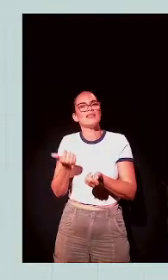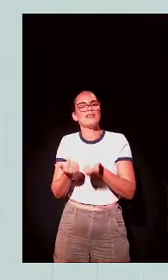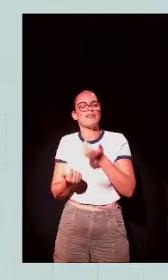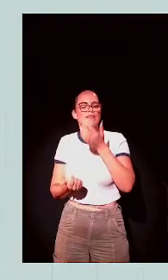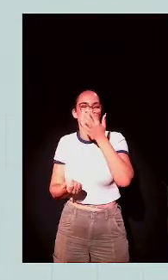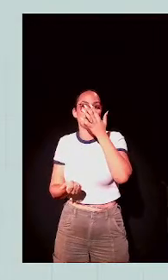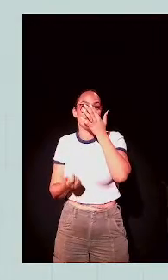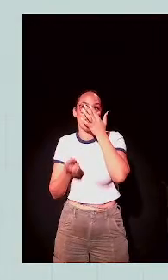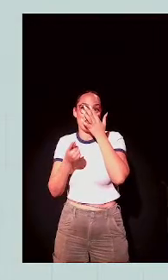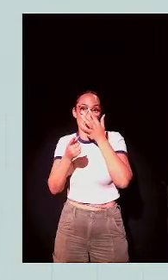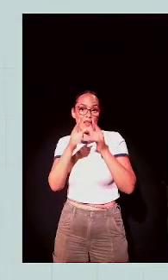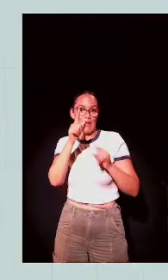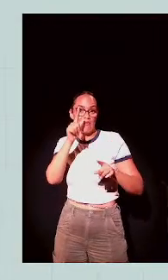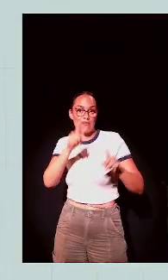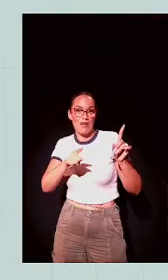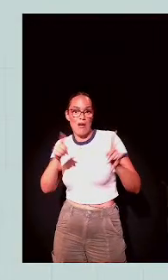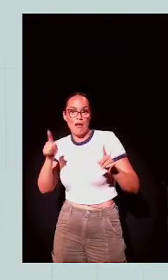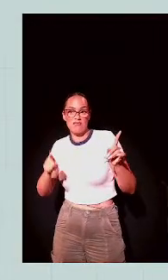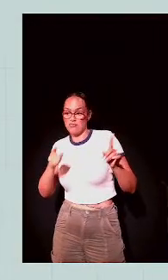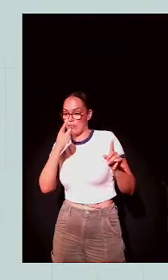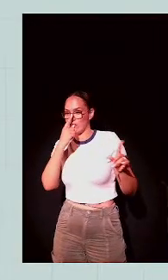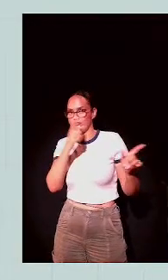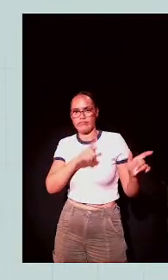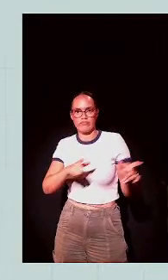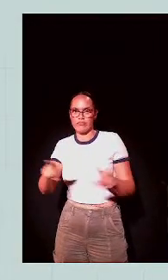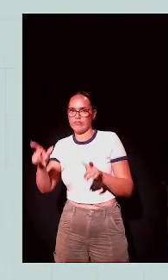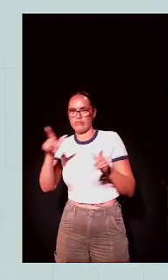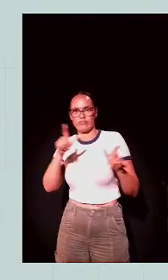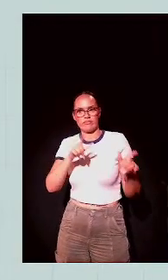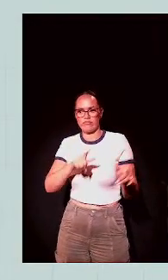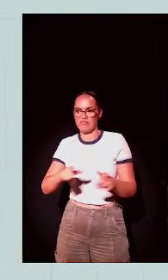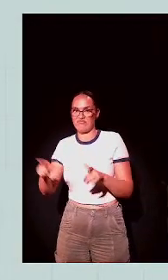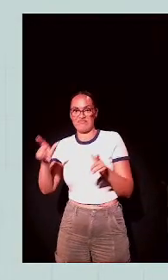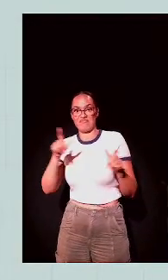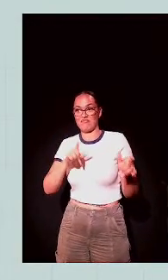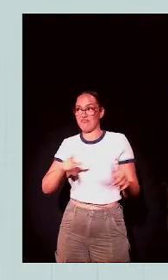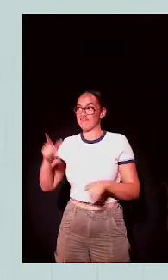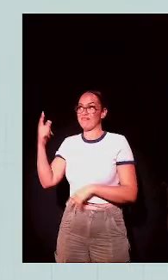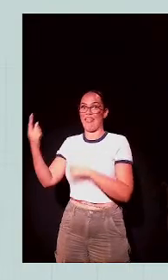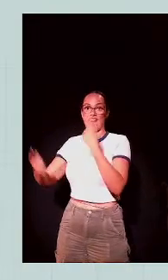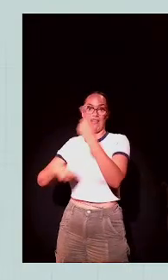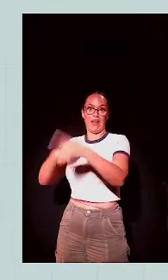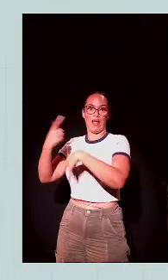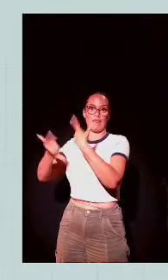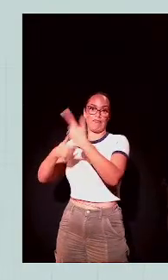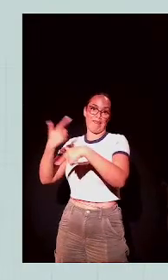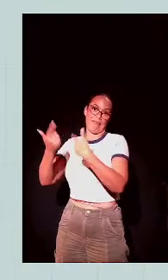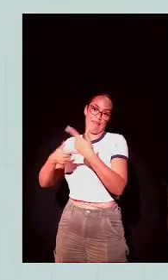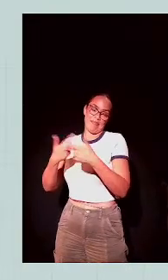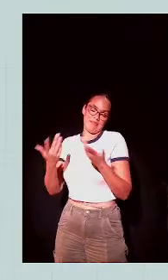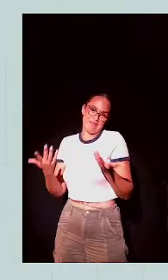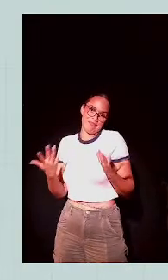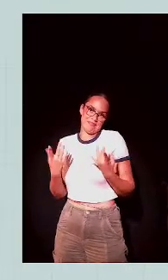be going on for some time, if not essentially infinite.